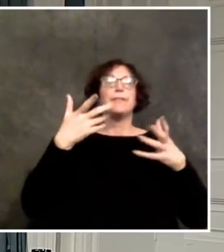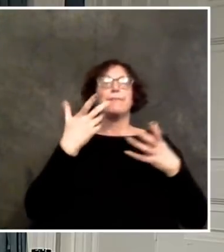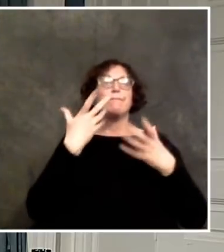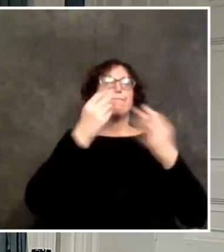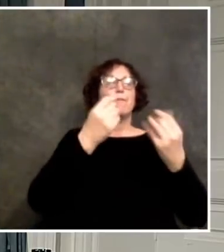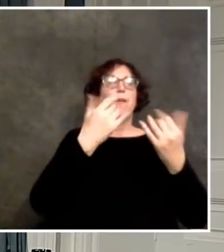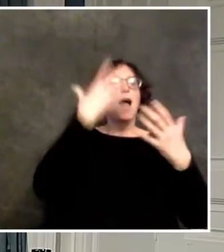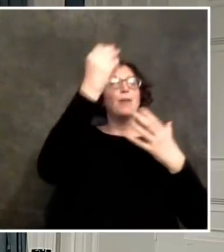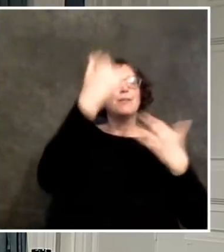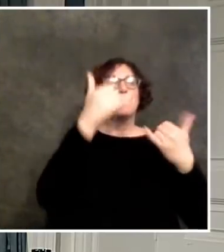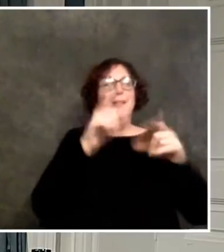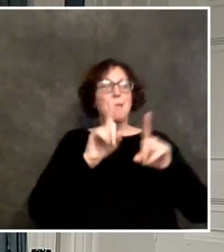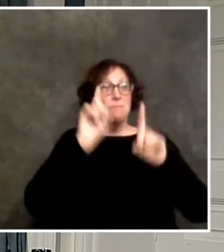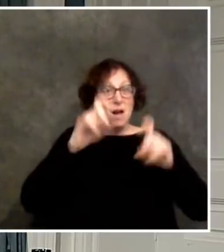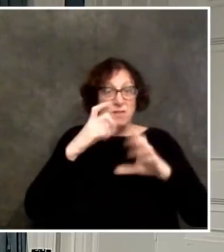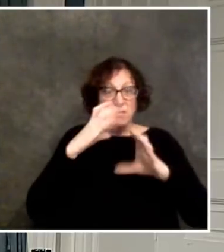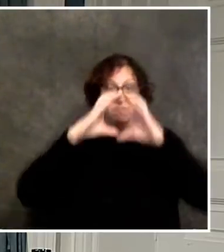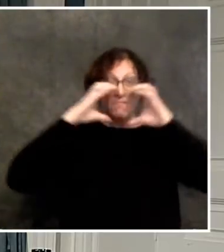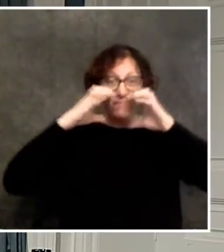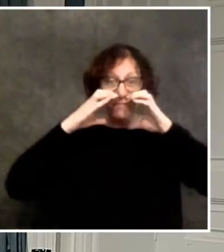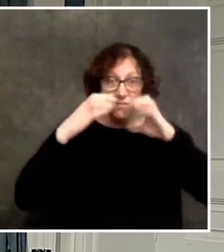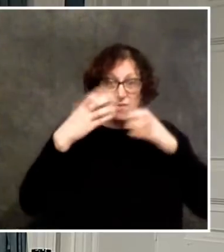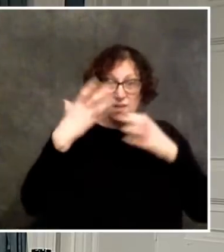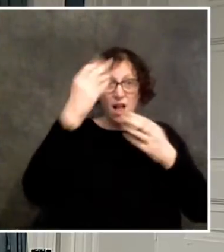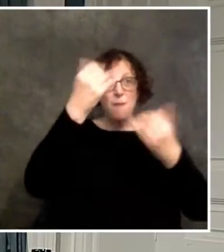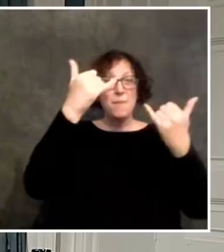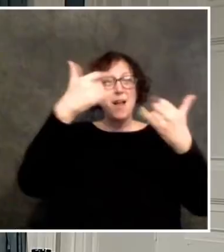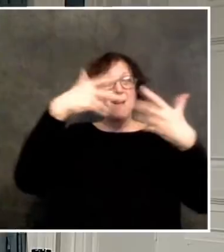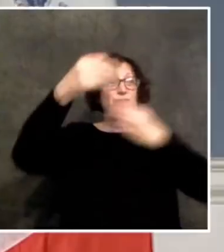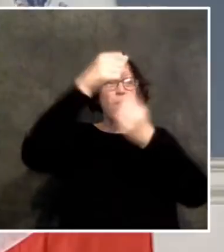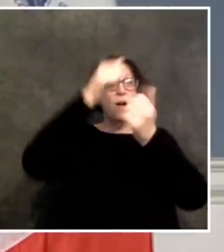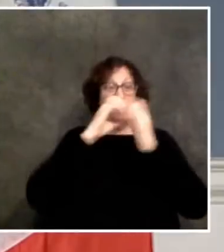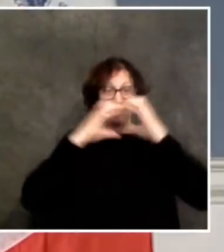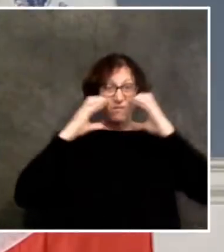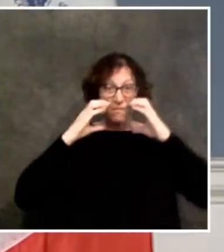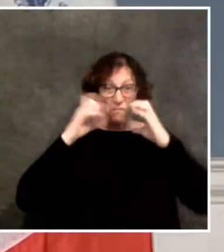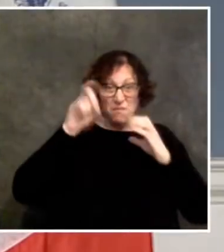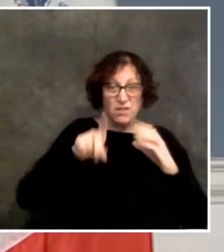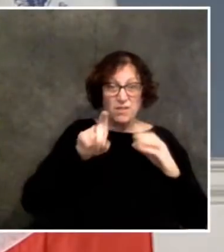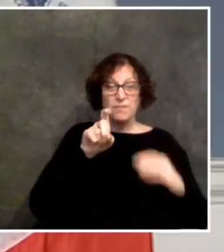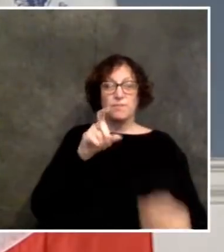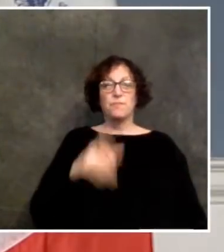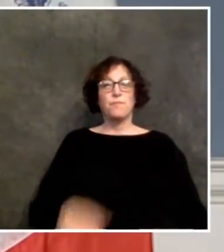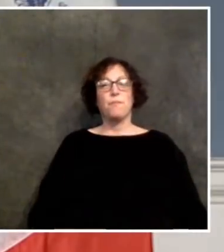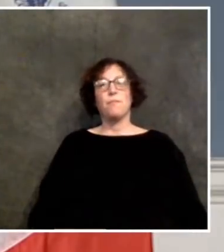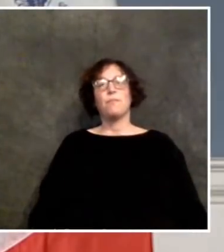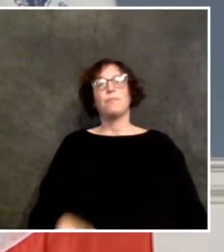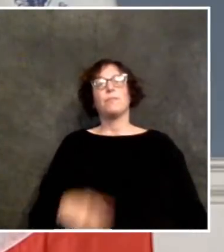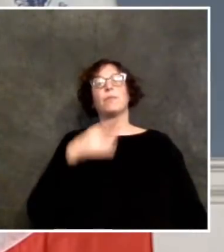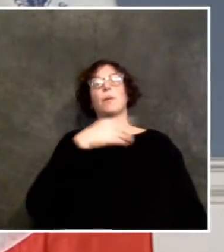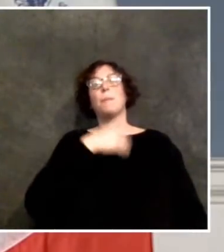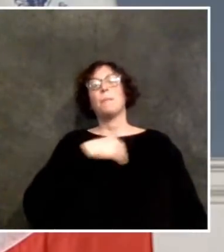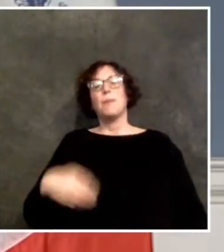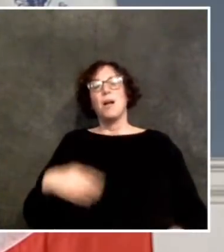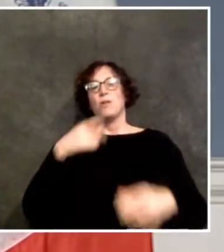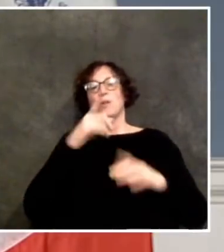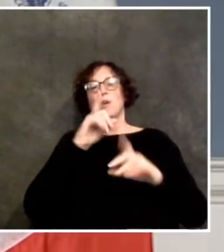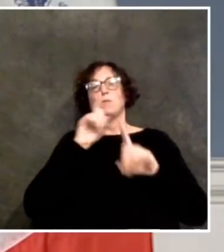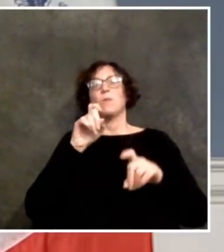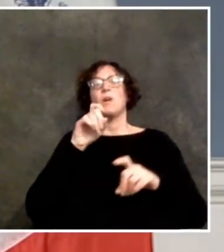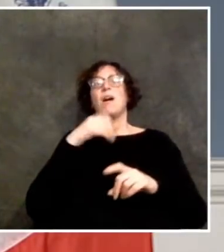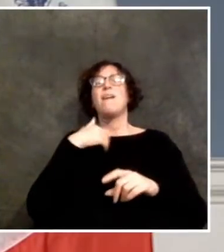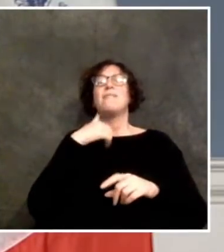for children that young to wear them? So I'll start and pass to Dr. Barbeau. Again, Bridget, the first thing we're saying